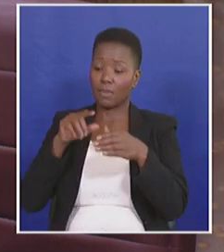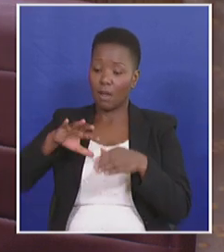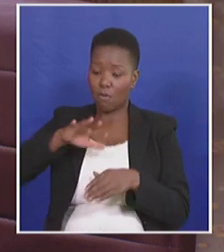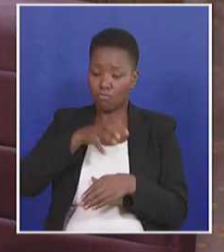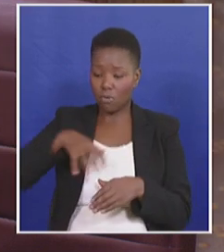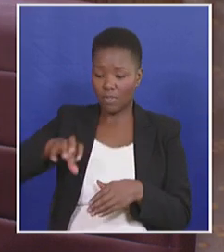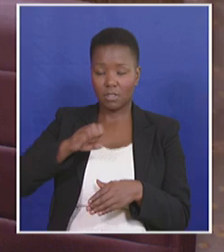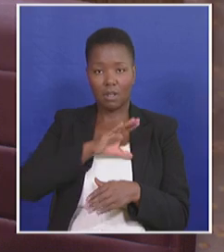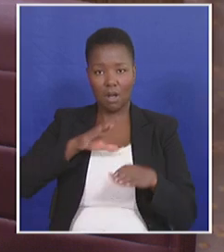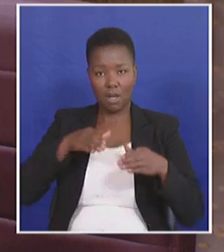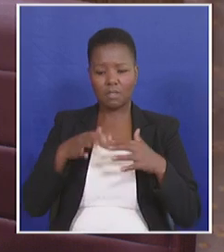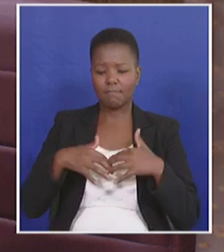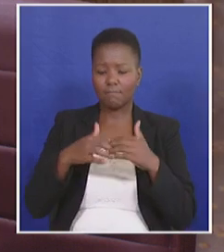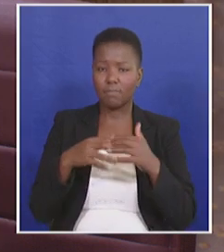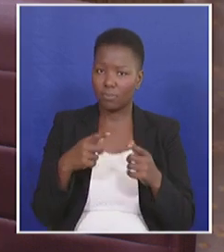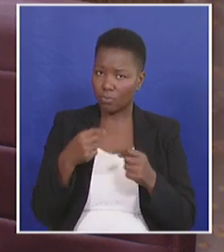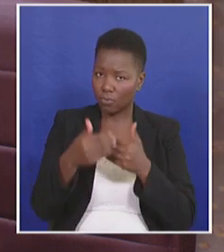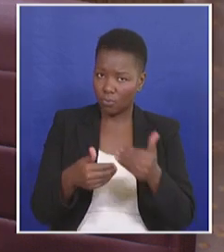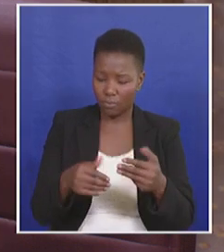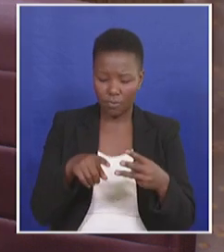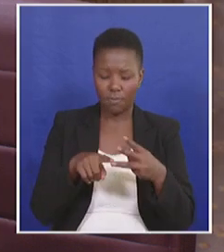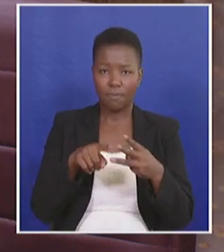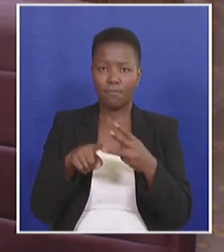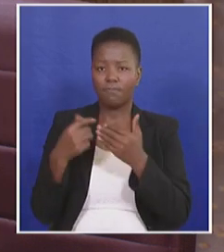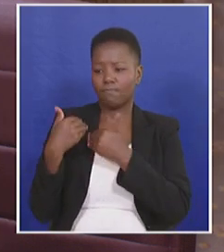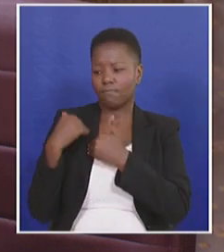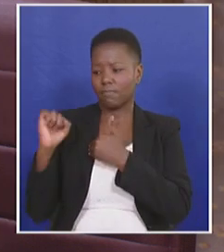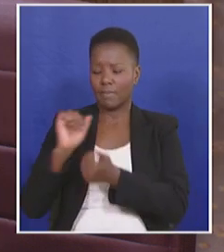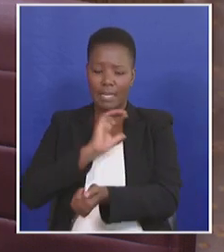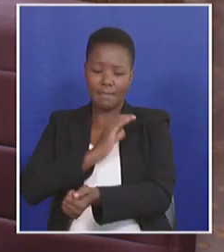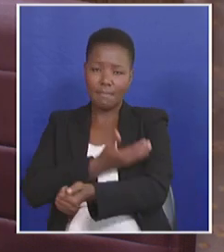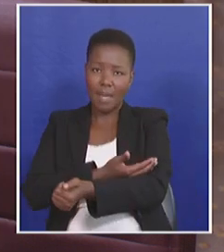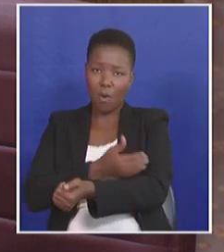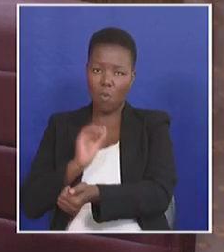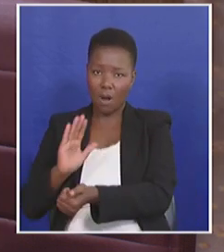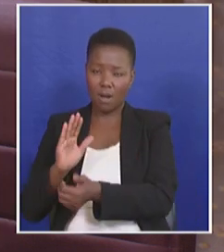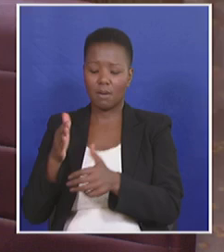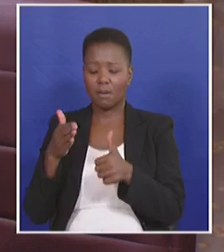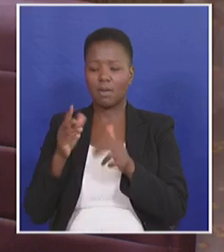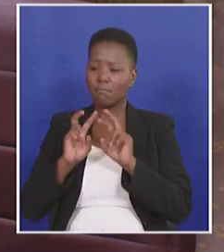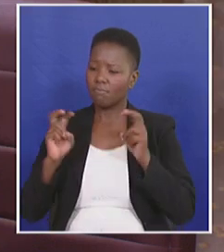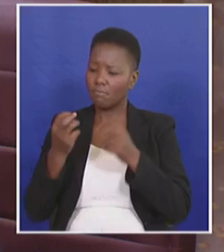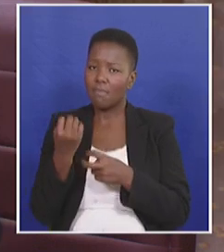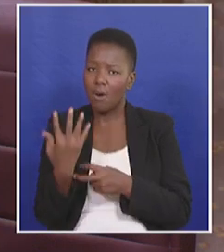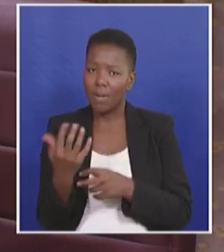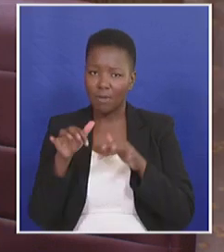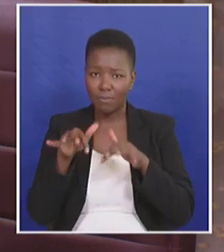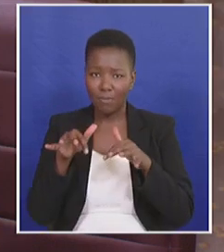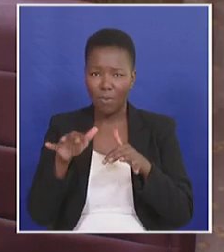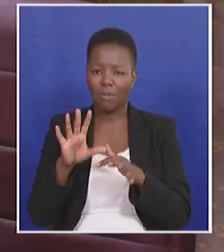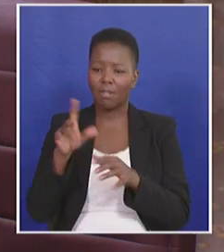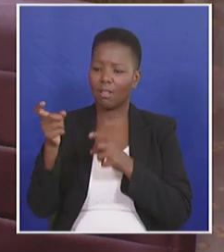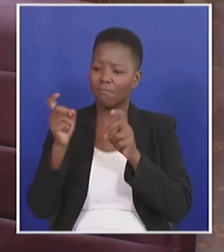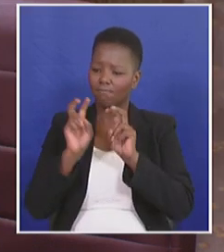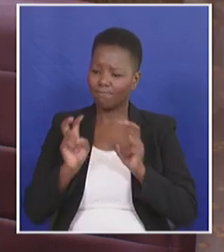of jurisdiction, the composition, powers and functions of the provincial councils, the manner in which they're to be elected, and then all